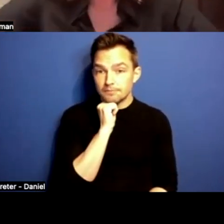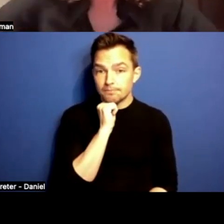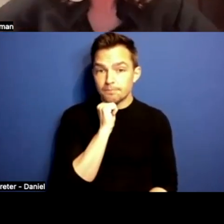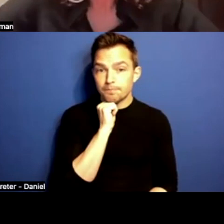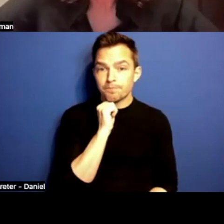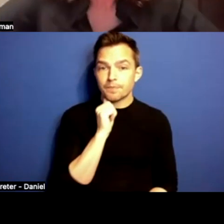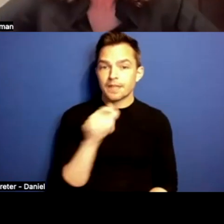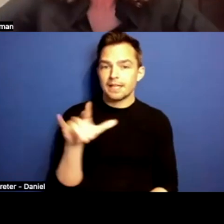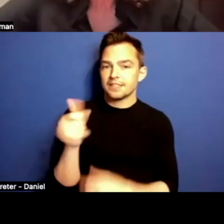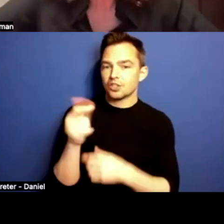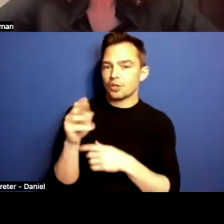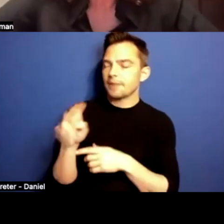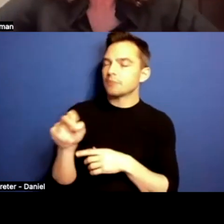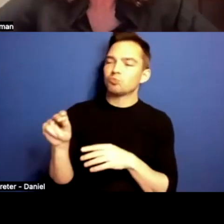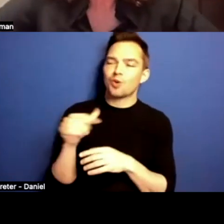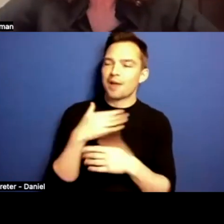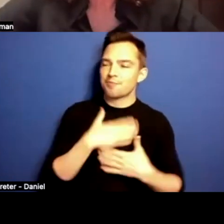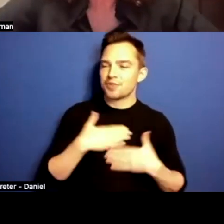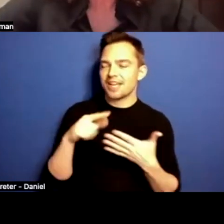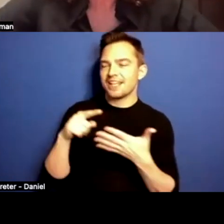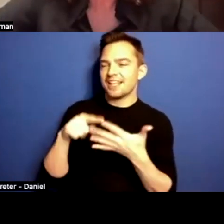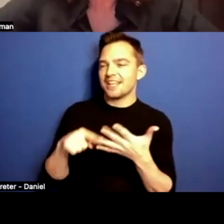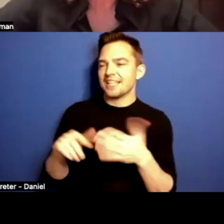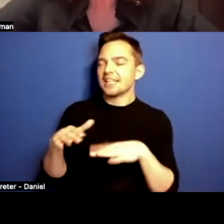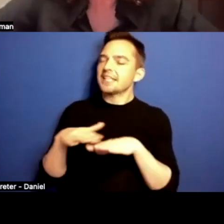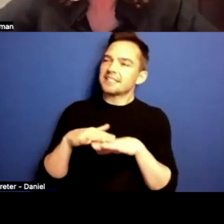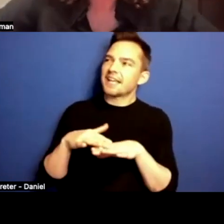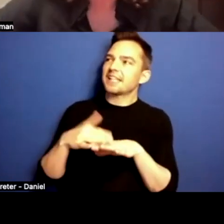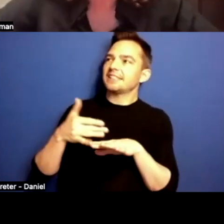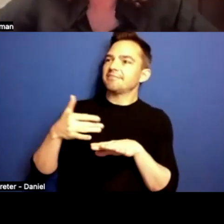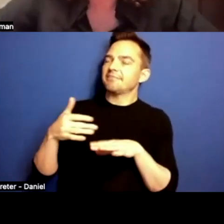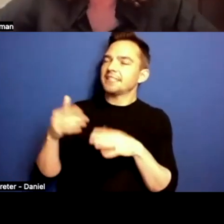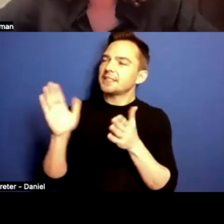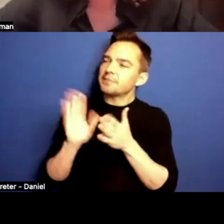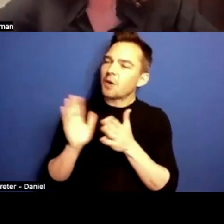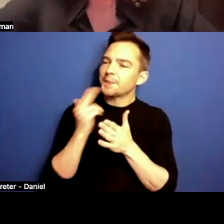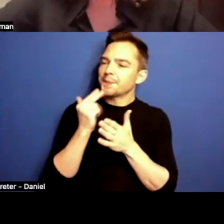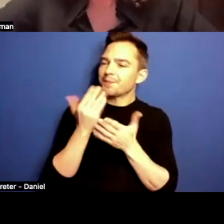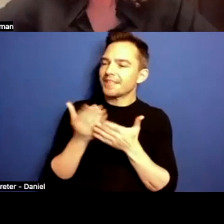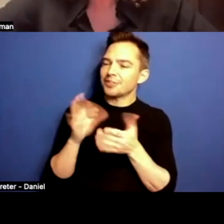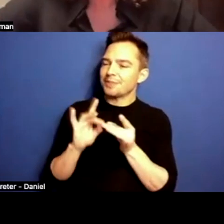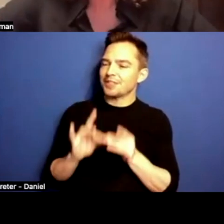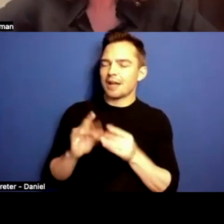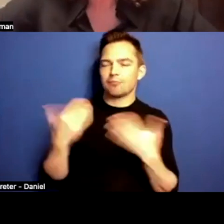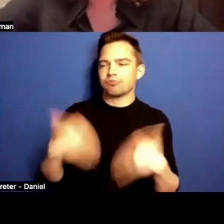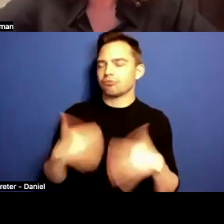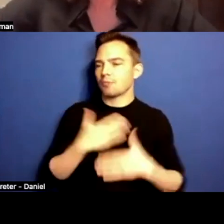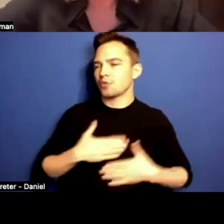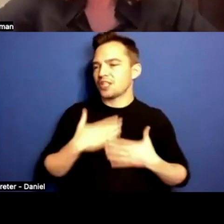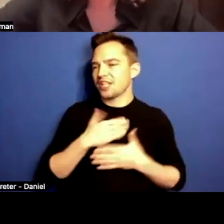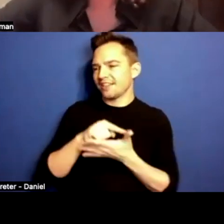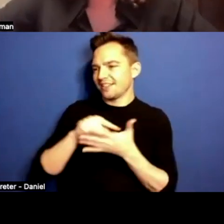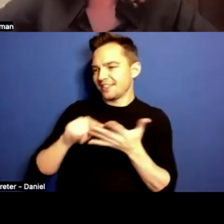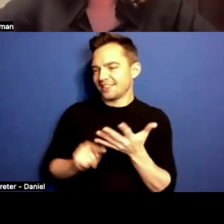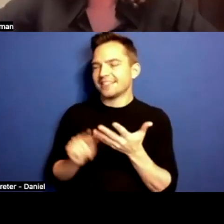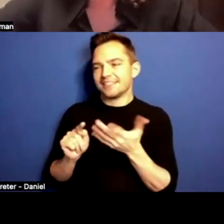No, I am just appreciating these subtleties that you raise so much. I think that,